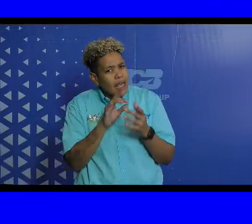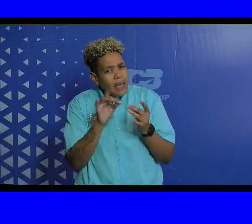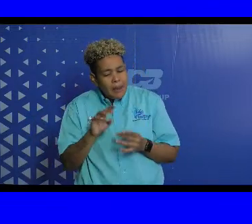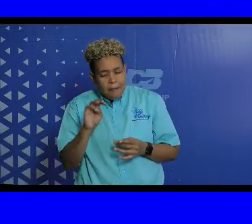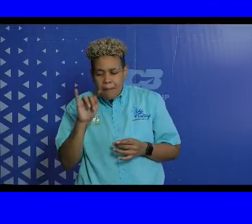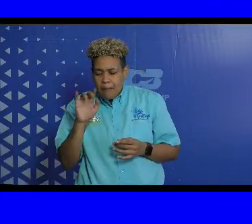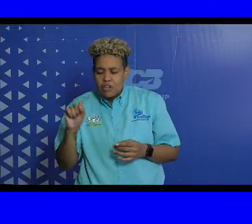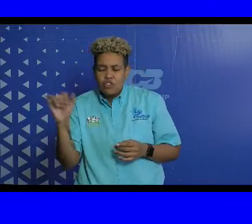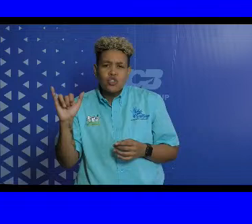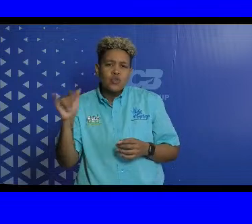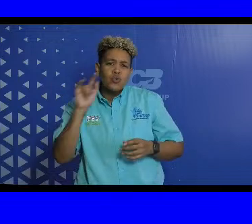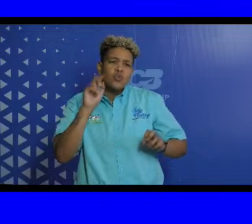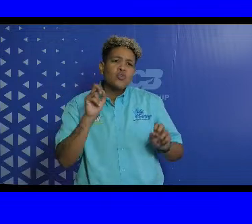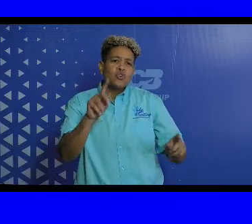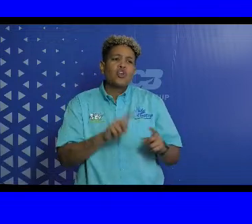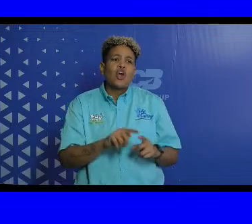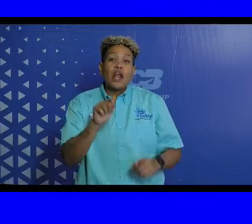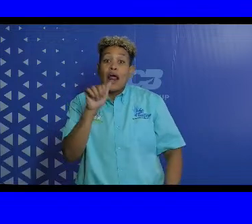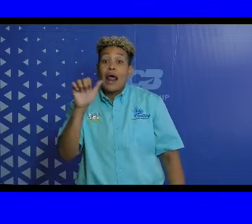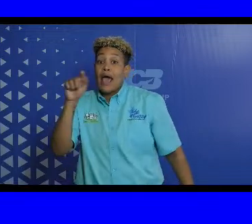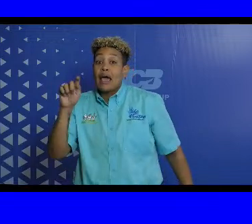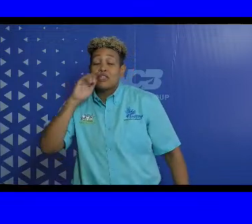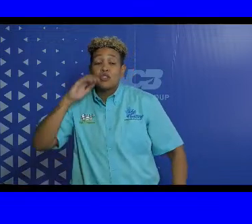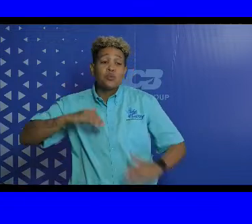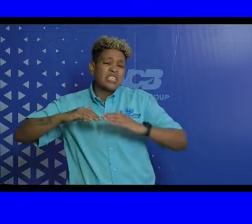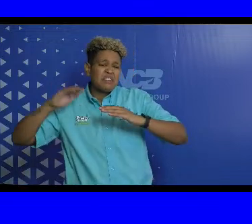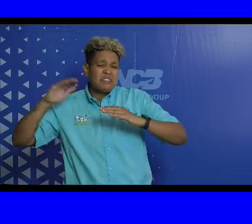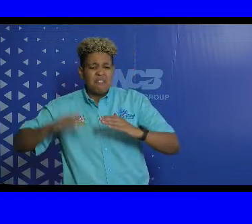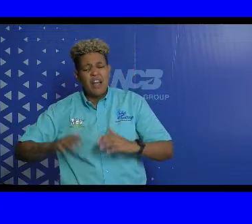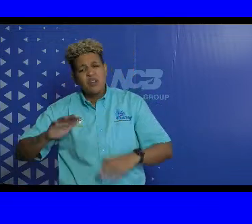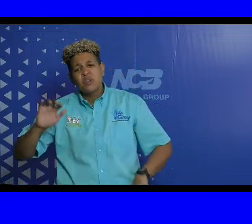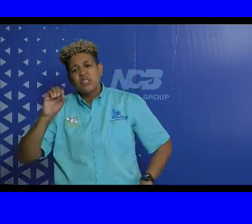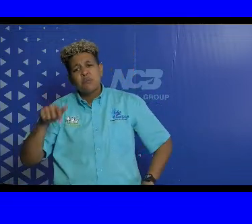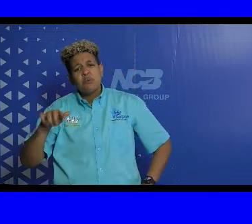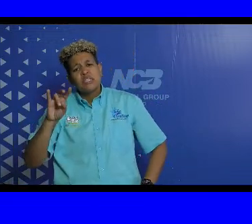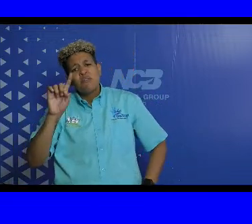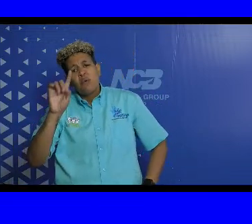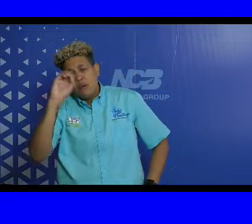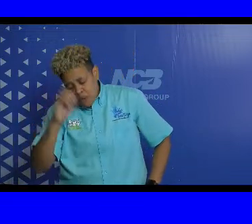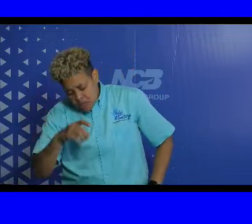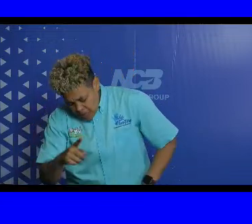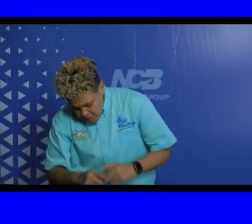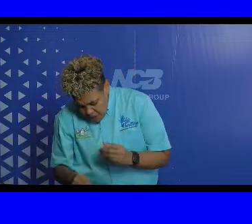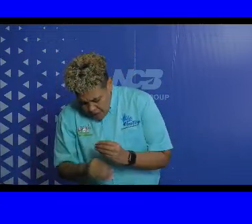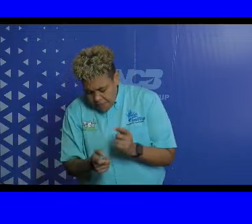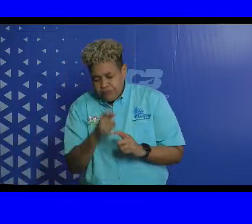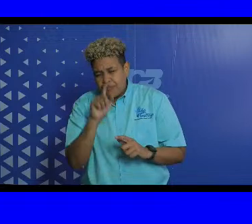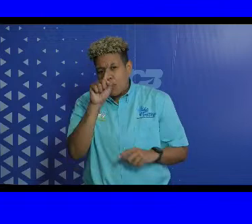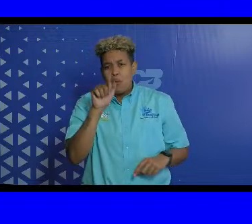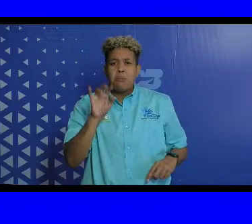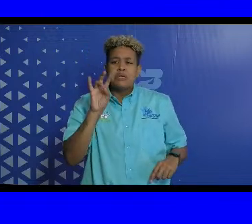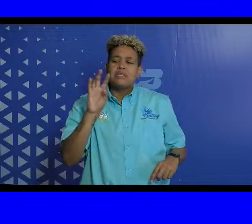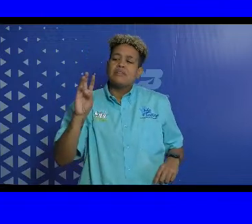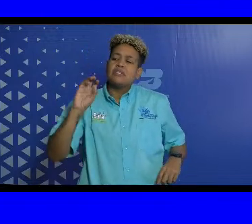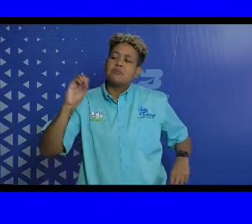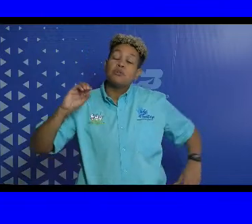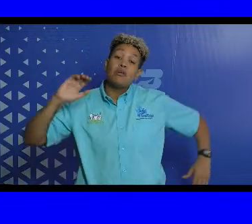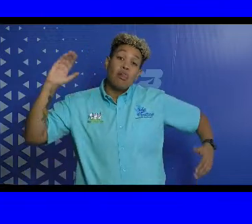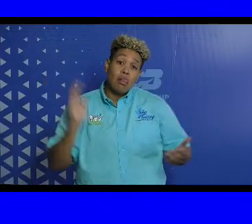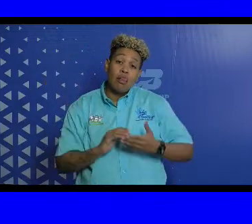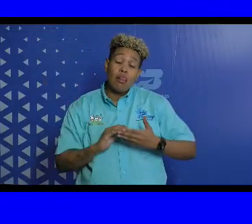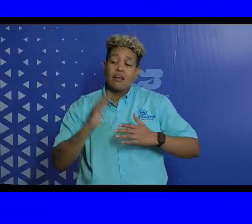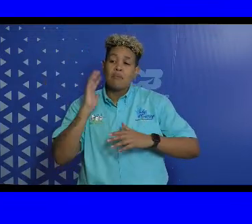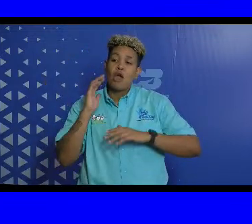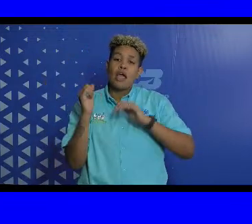well. Return on assets, which fell to 0.71% from 1.76% in the prior